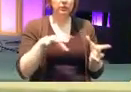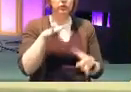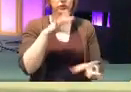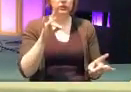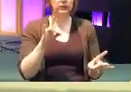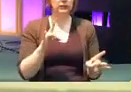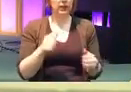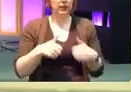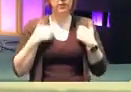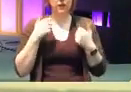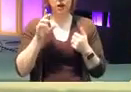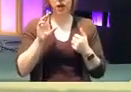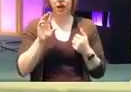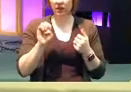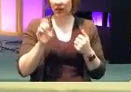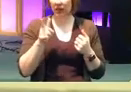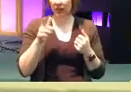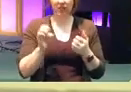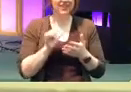has nothing to do with your personality.